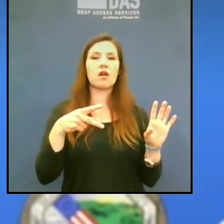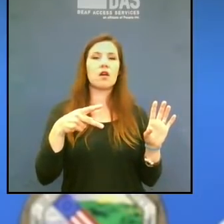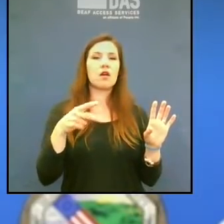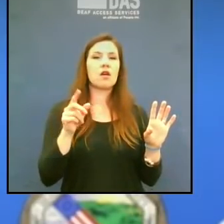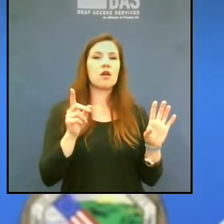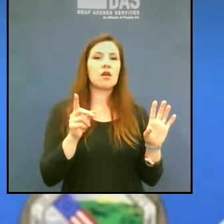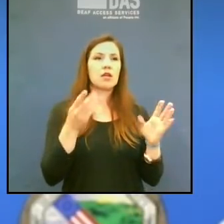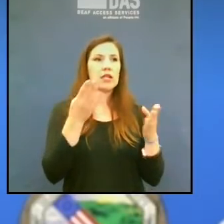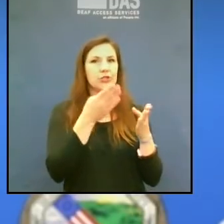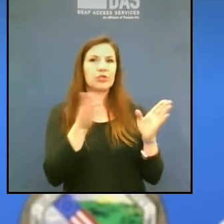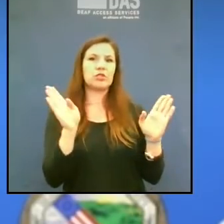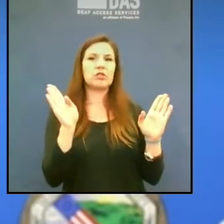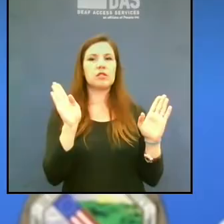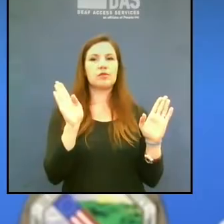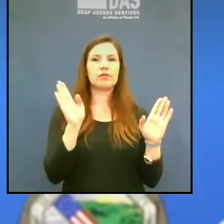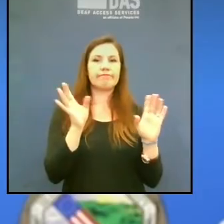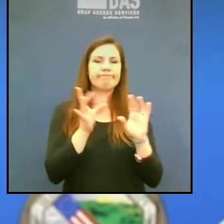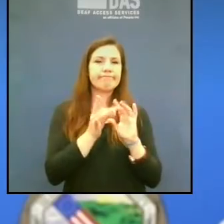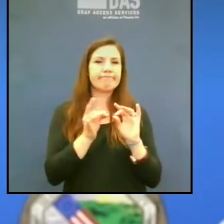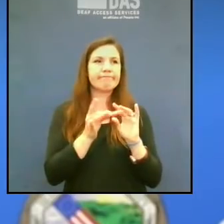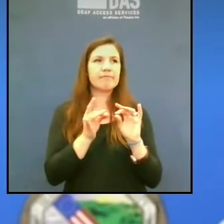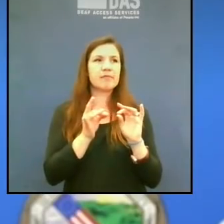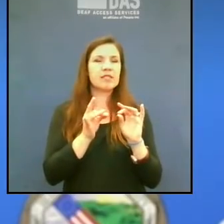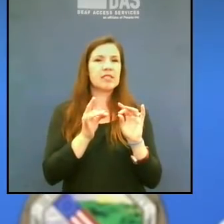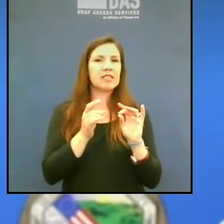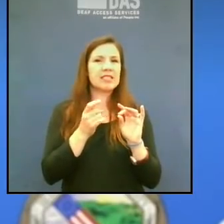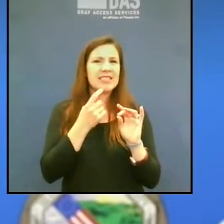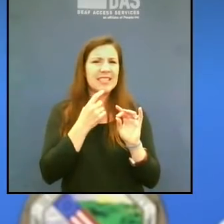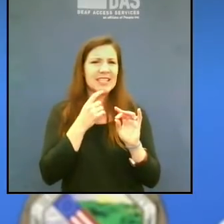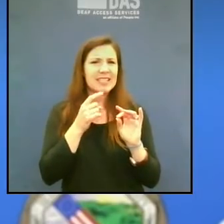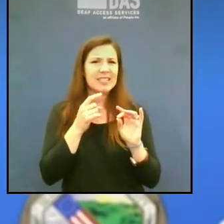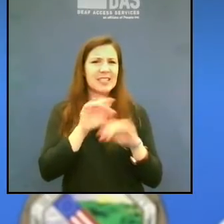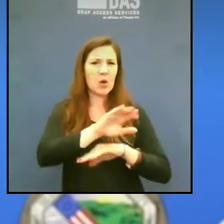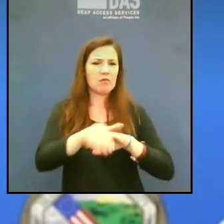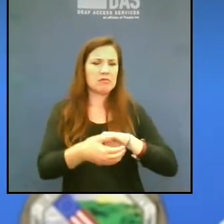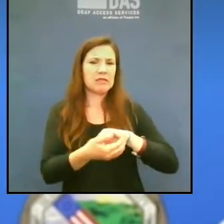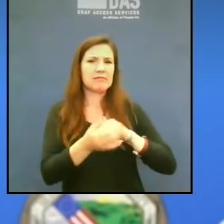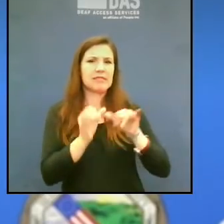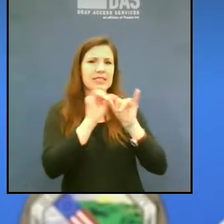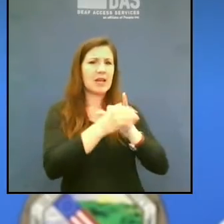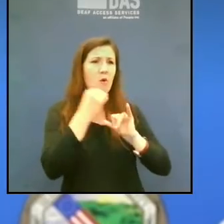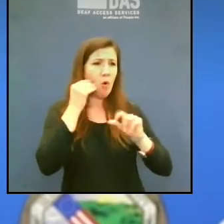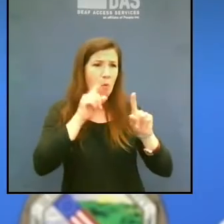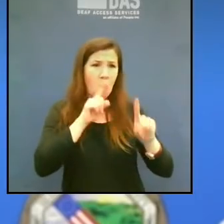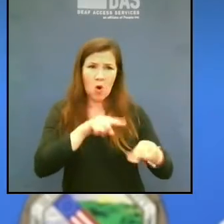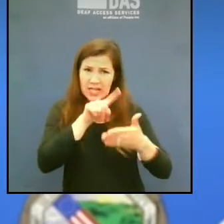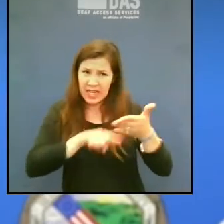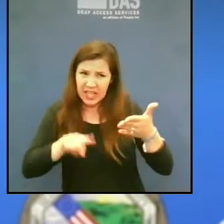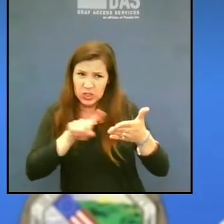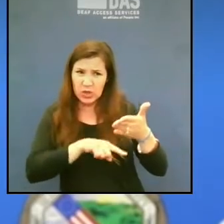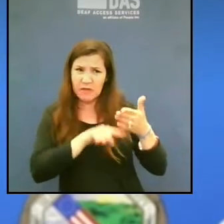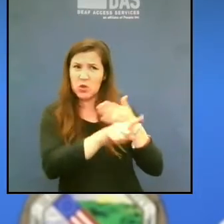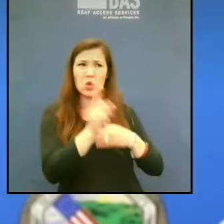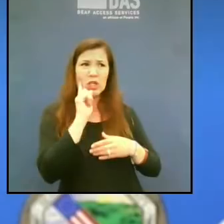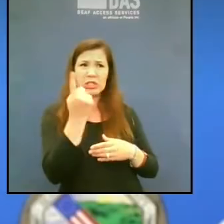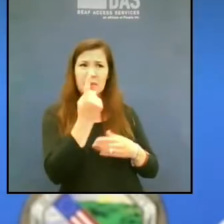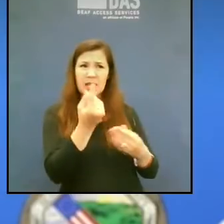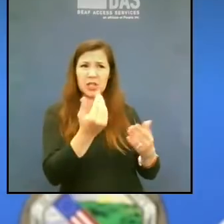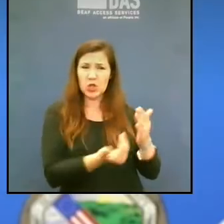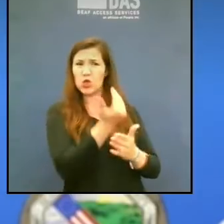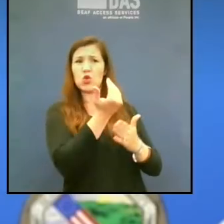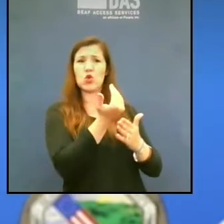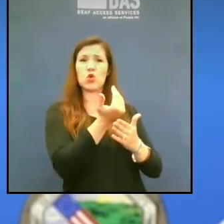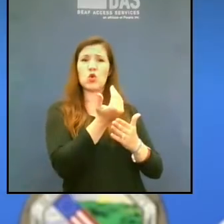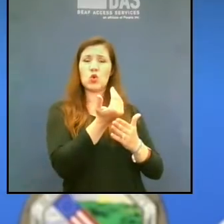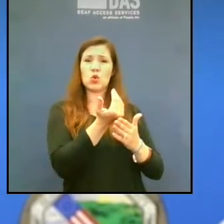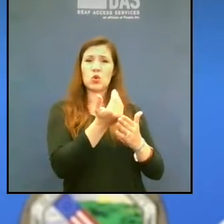Fitzgerald said that their curfew had been canceled as of this afternoon. Did you hear something new within the last several hours that they reinstated